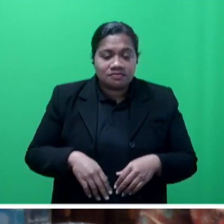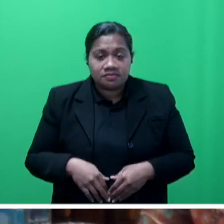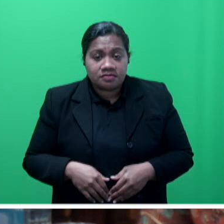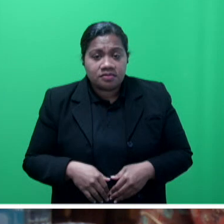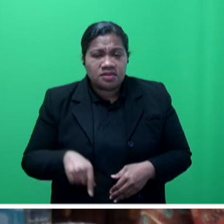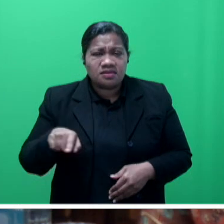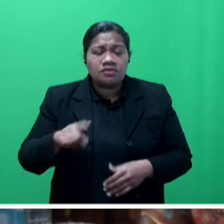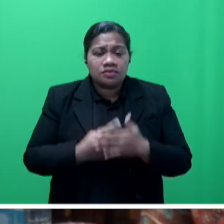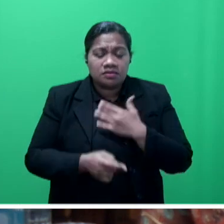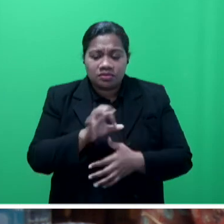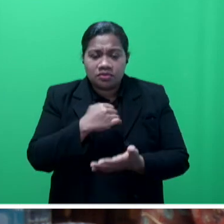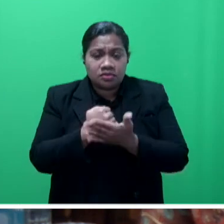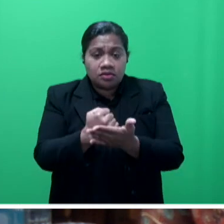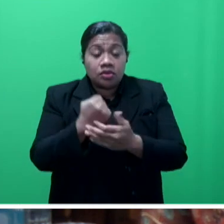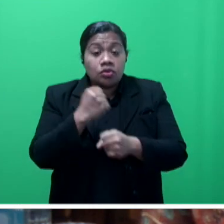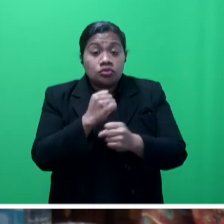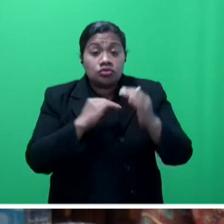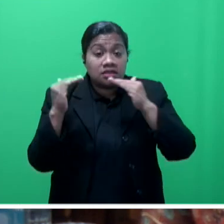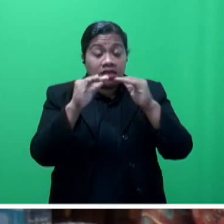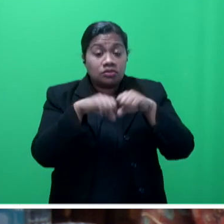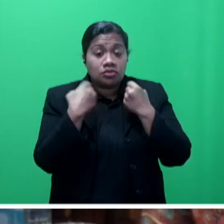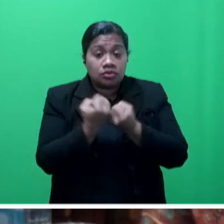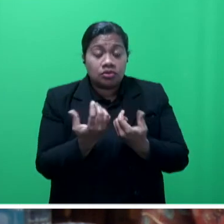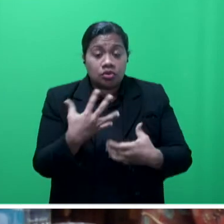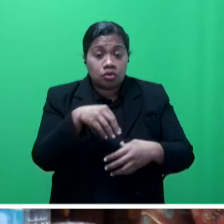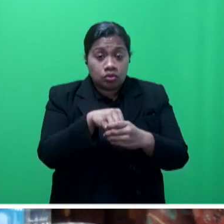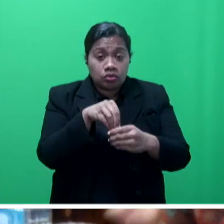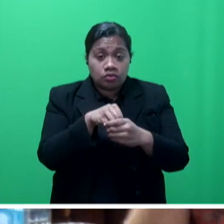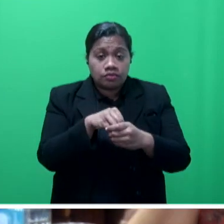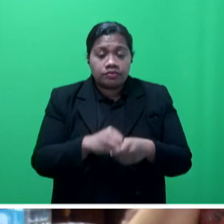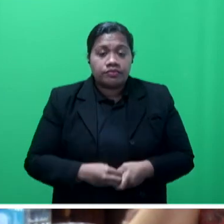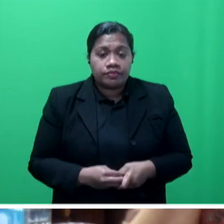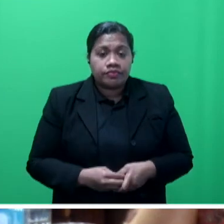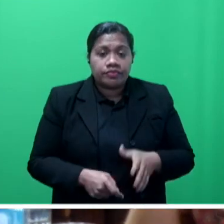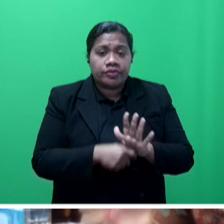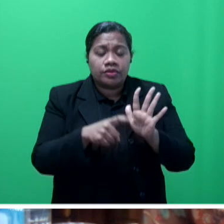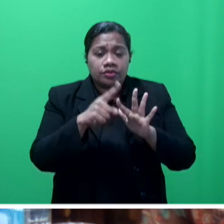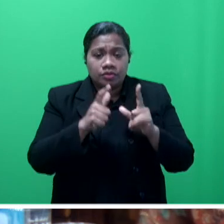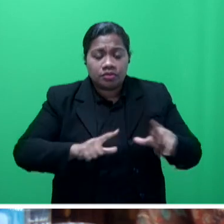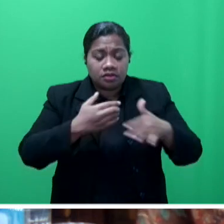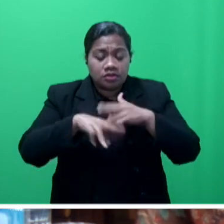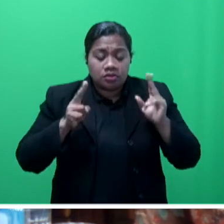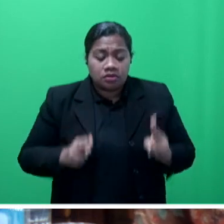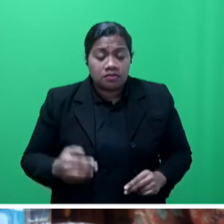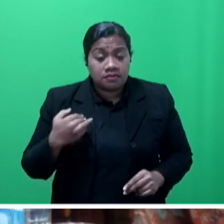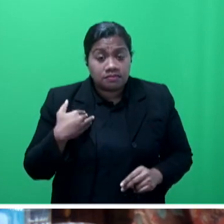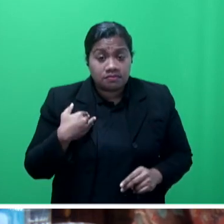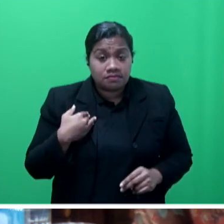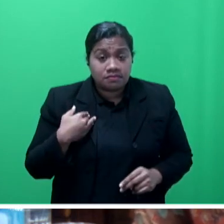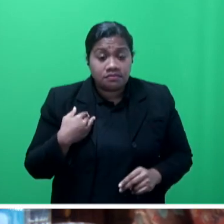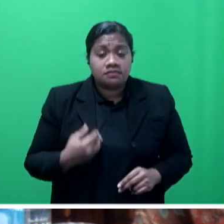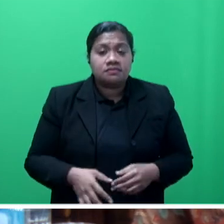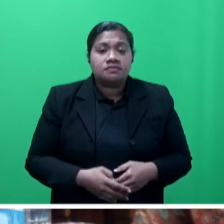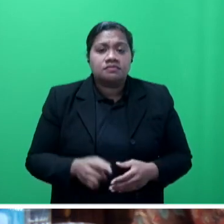under-supported: gender and social inclusion, relocation, and human health. This strategy also includes concept notes for